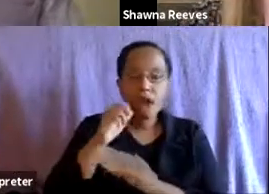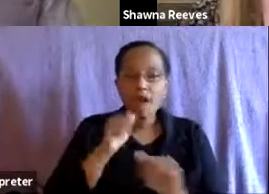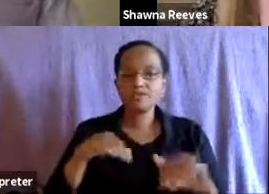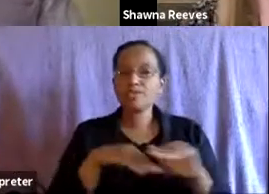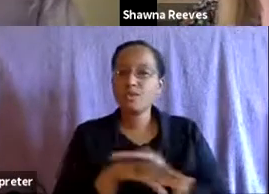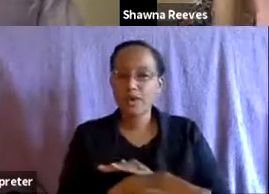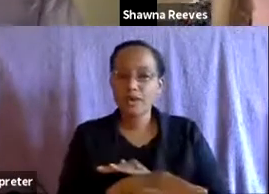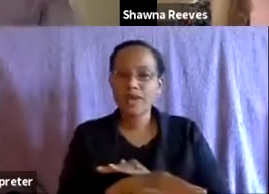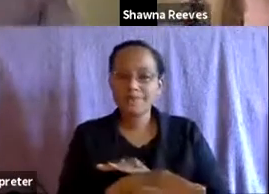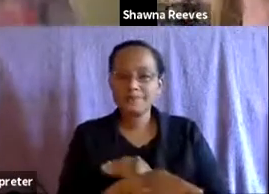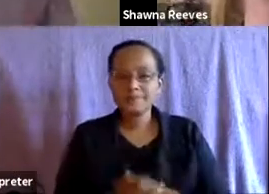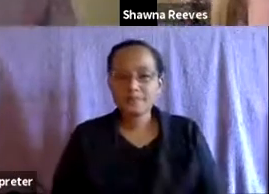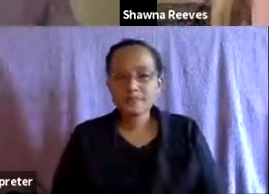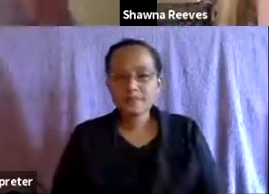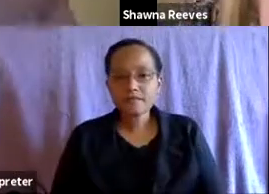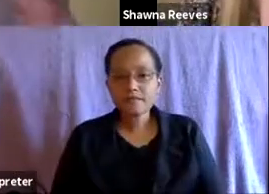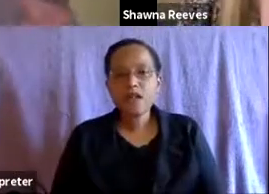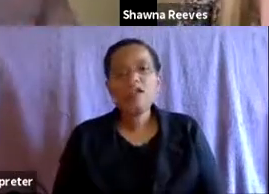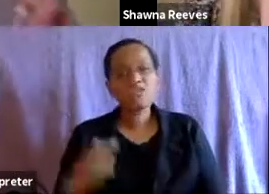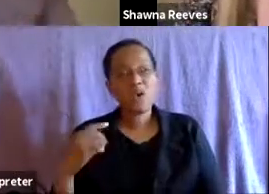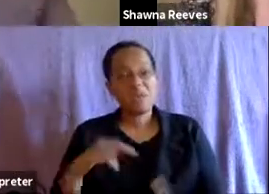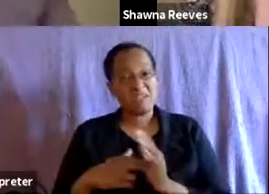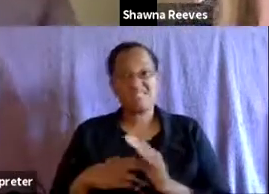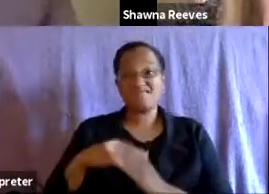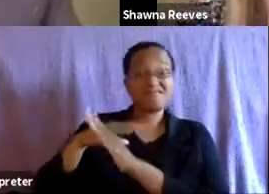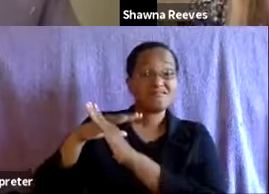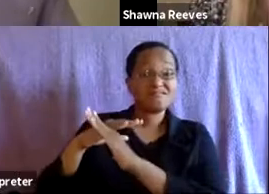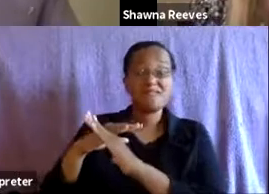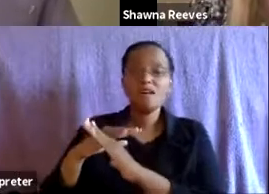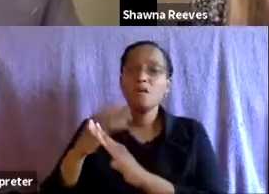them inside the facilities and outside, that helped keep them safe.